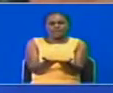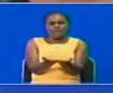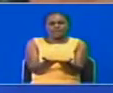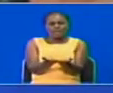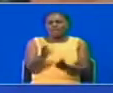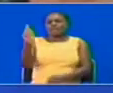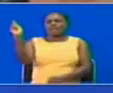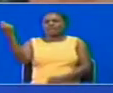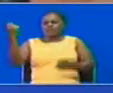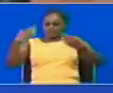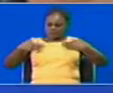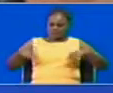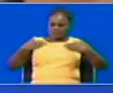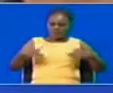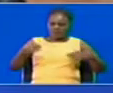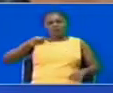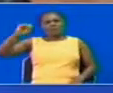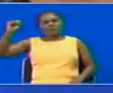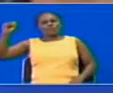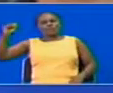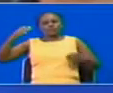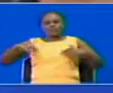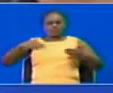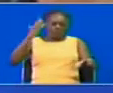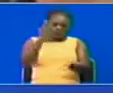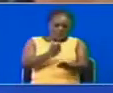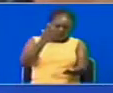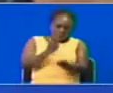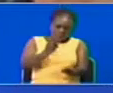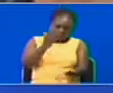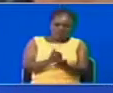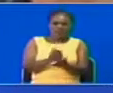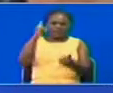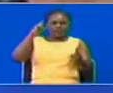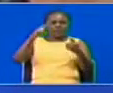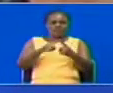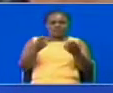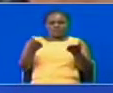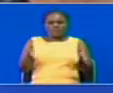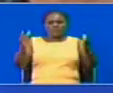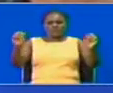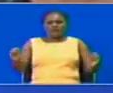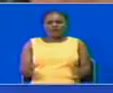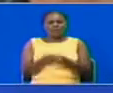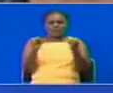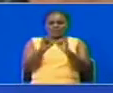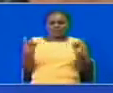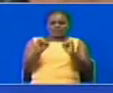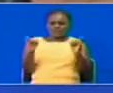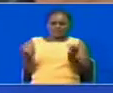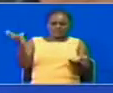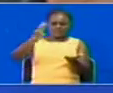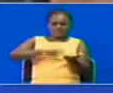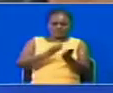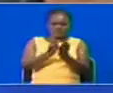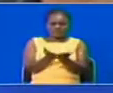to the Kenyan people, the politicians, for verification purposes. And so this has to be done. The cleaning of the register